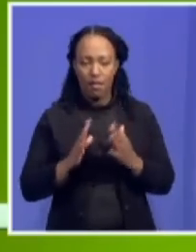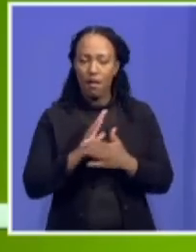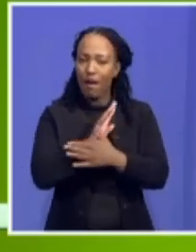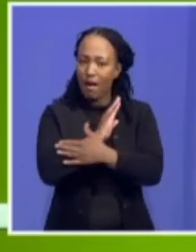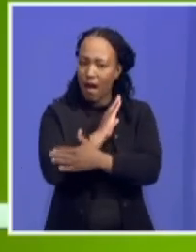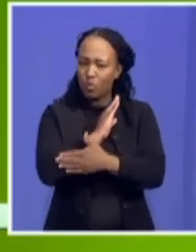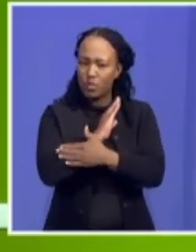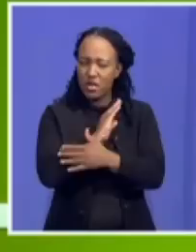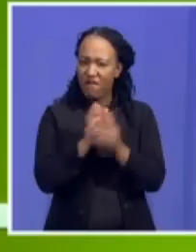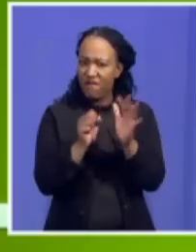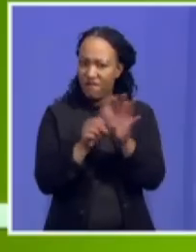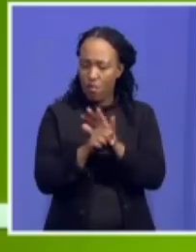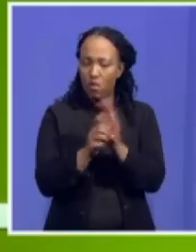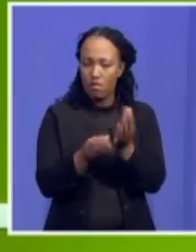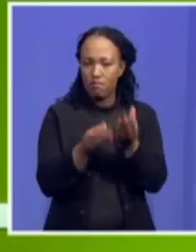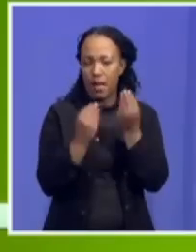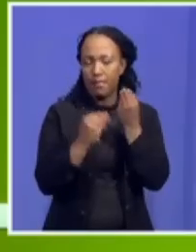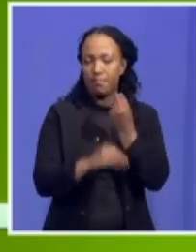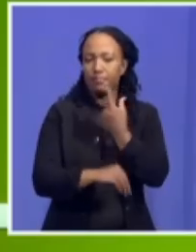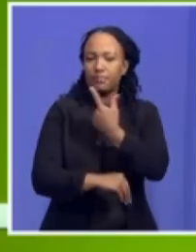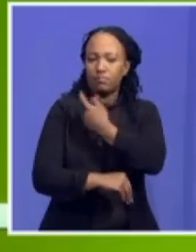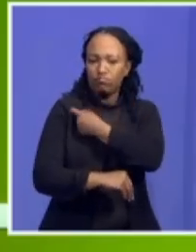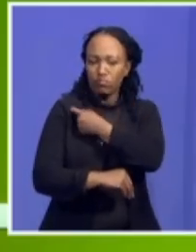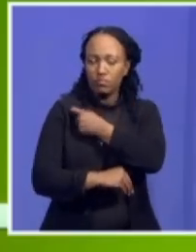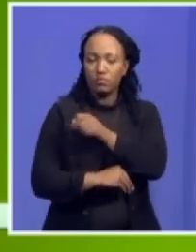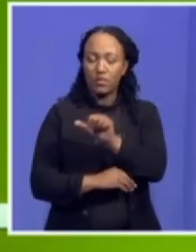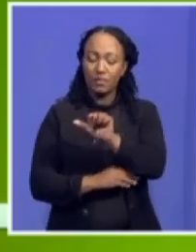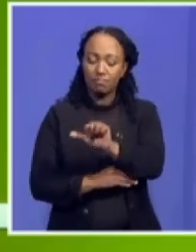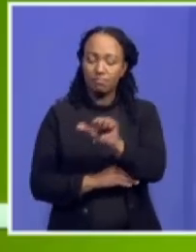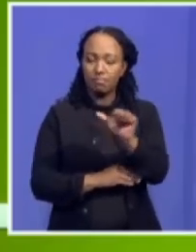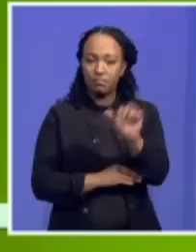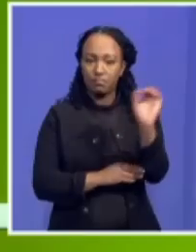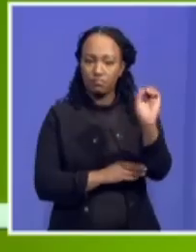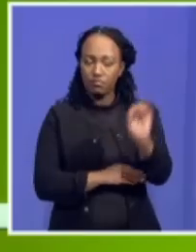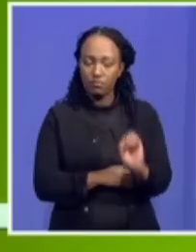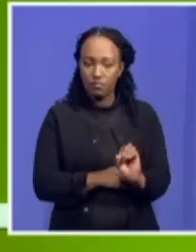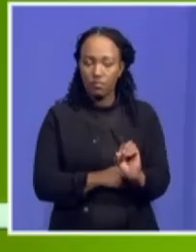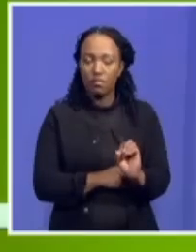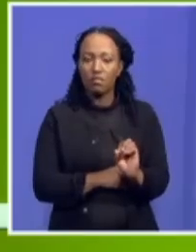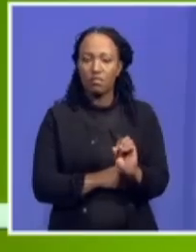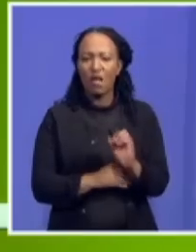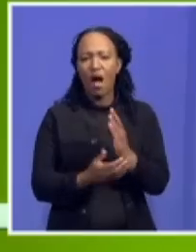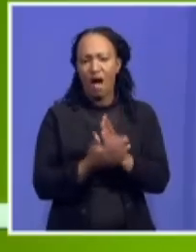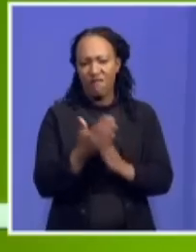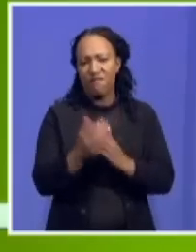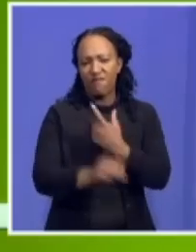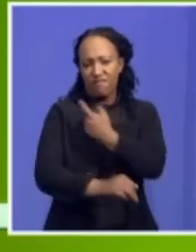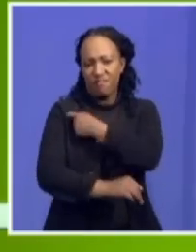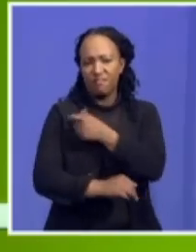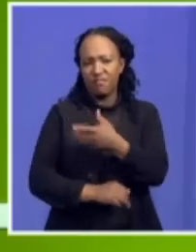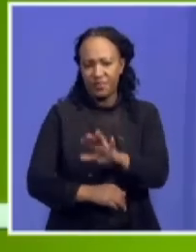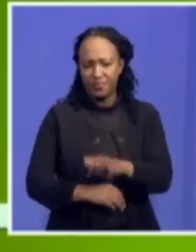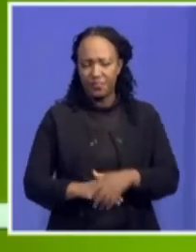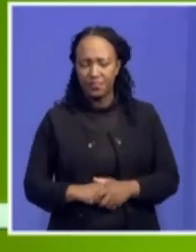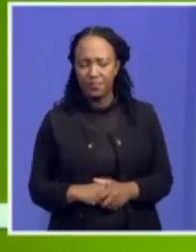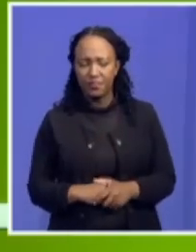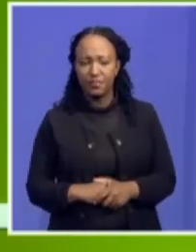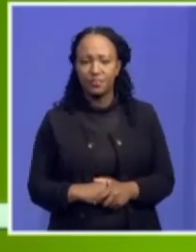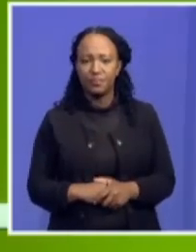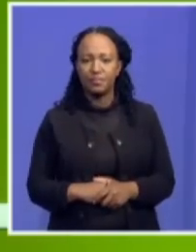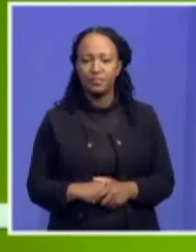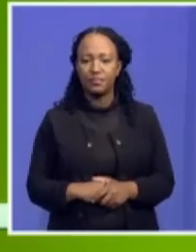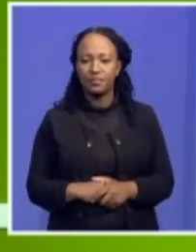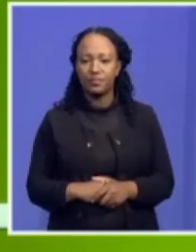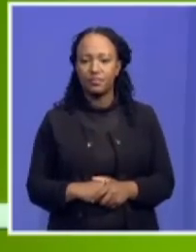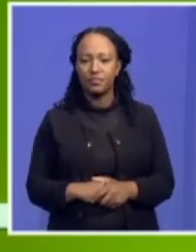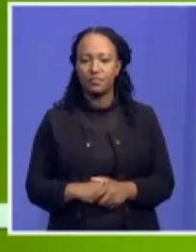fully vaccinated, and 66% were partially vaccinated. Drawing on